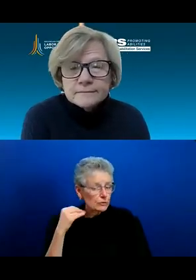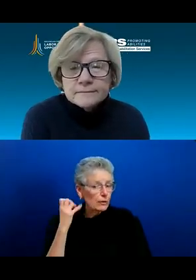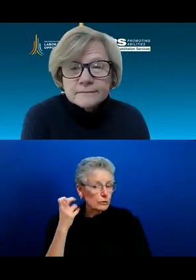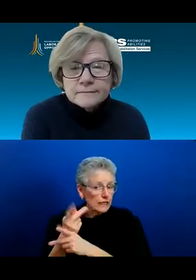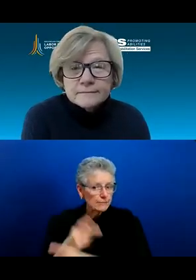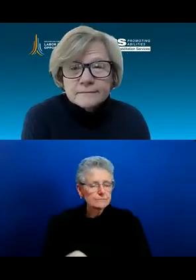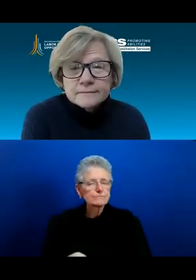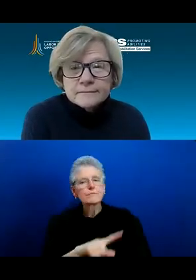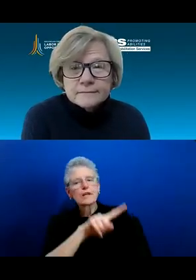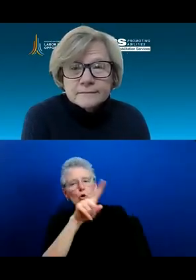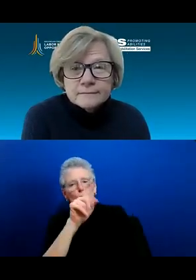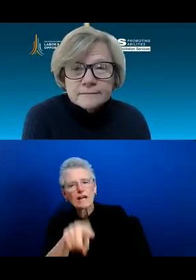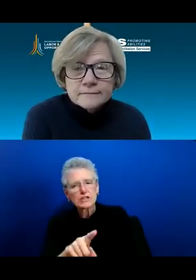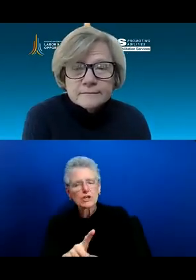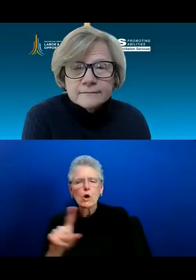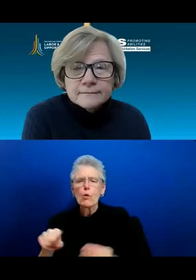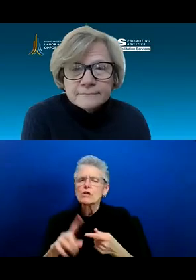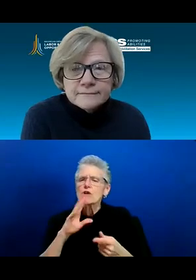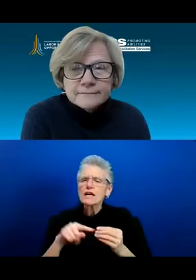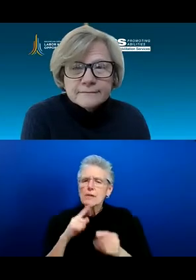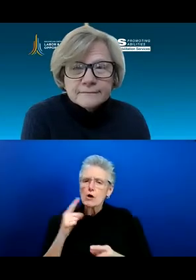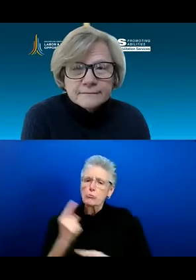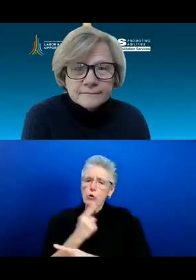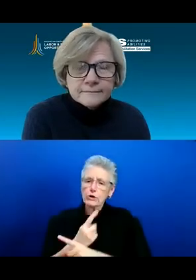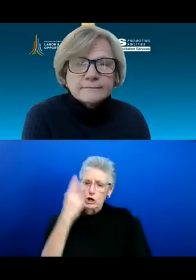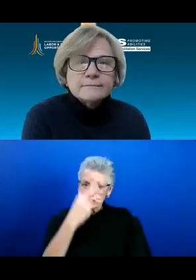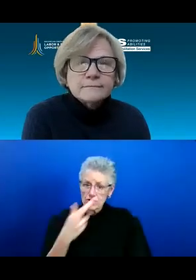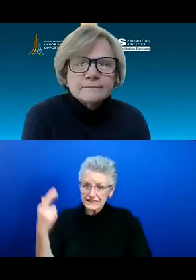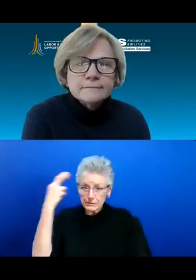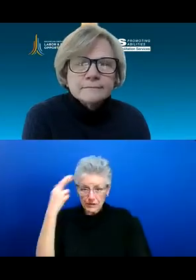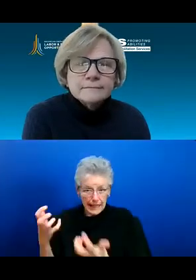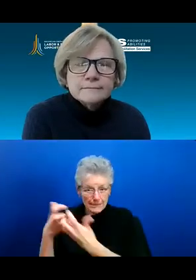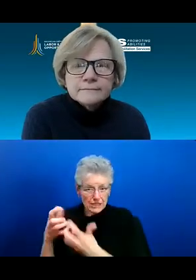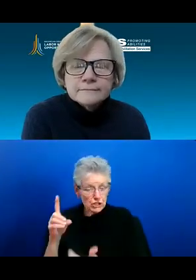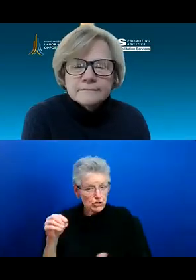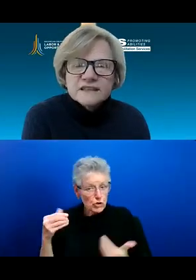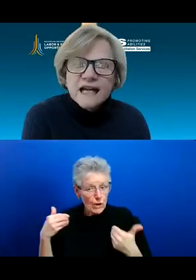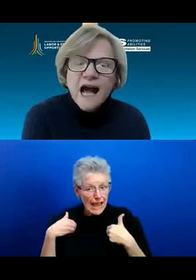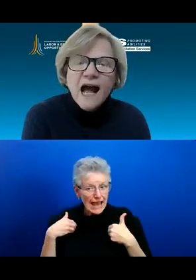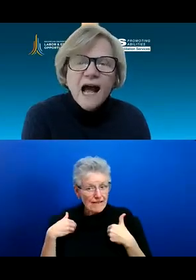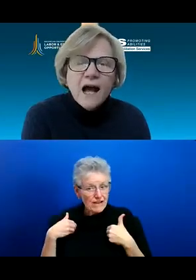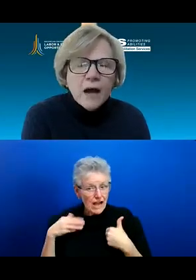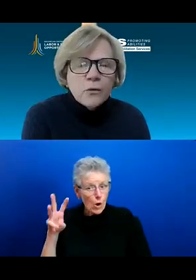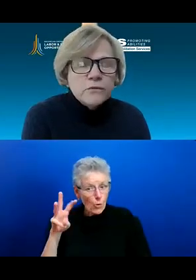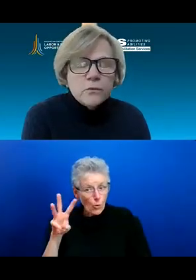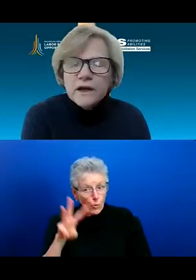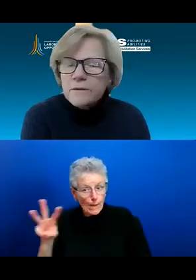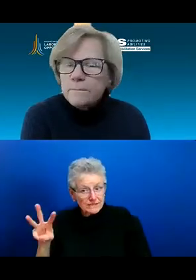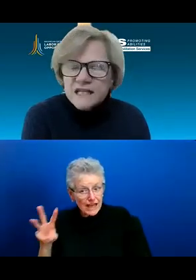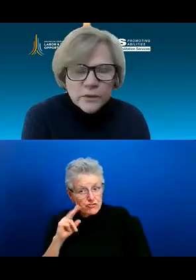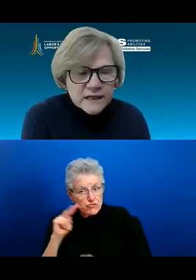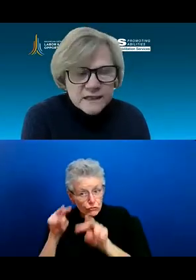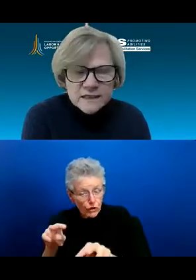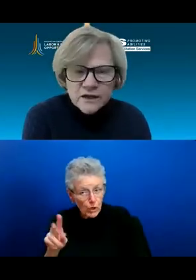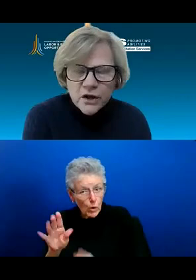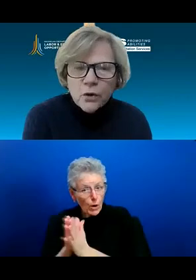And when seeking appropriate, reasonable accommodations, is there a website or a book to reference? One of the